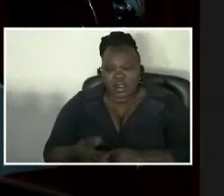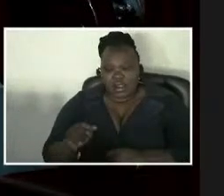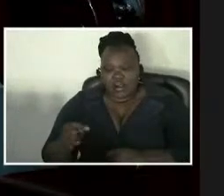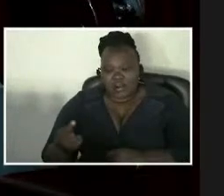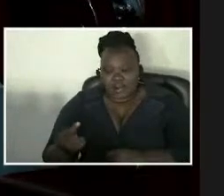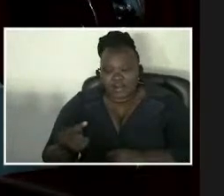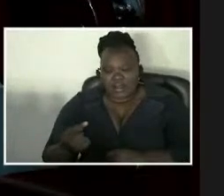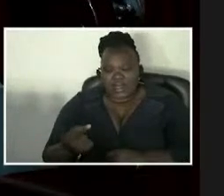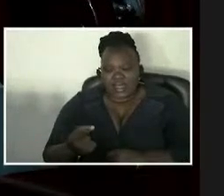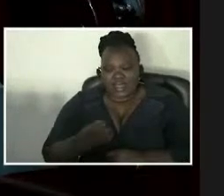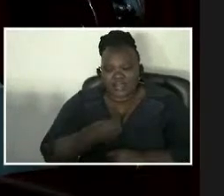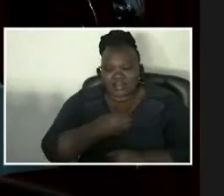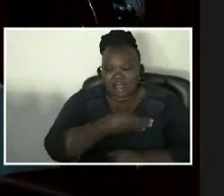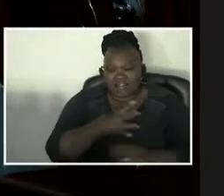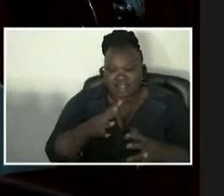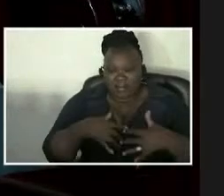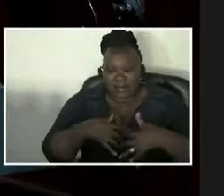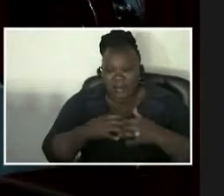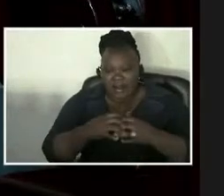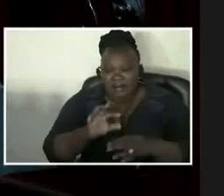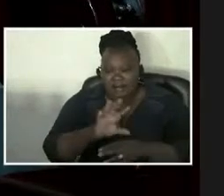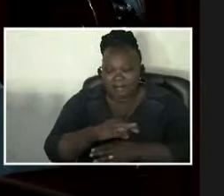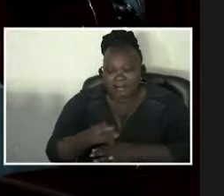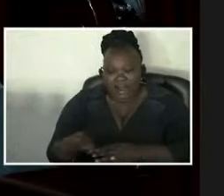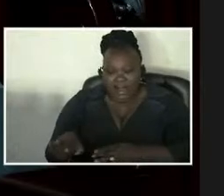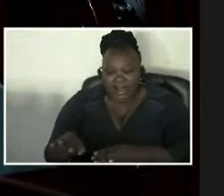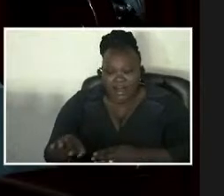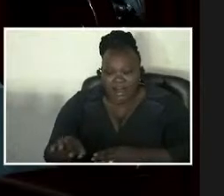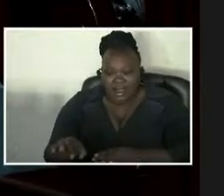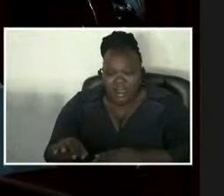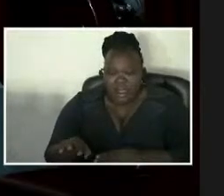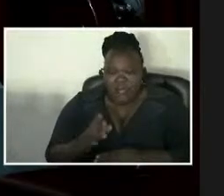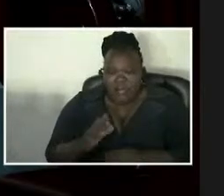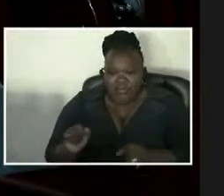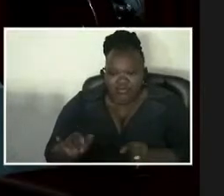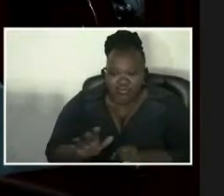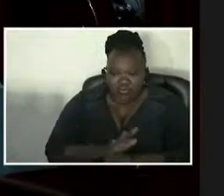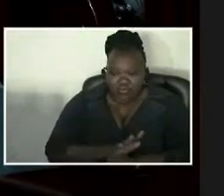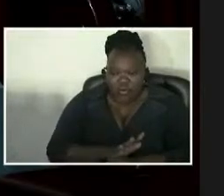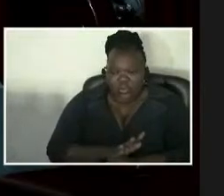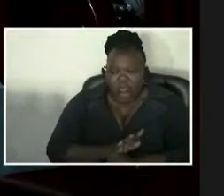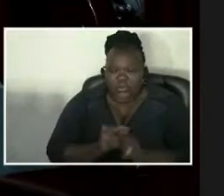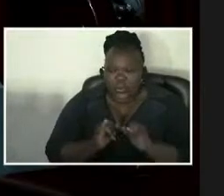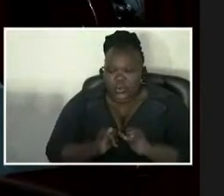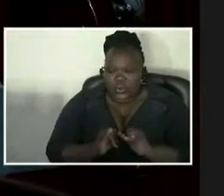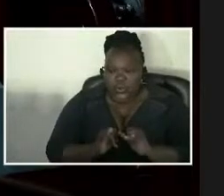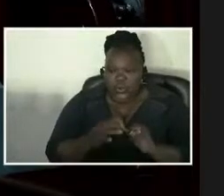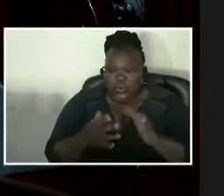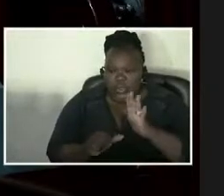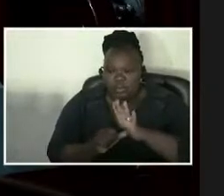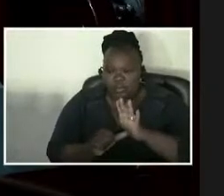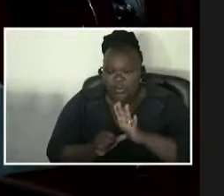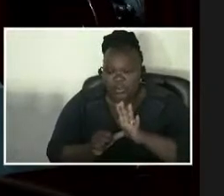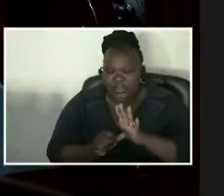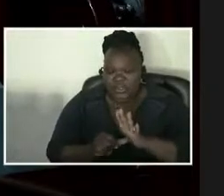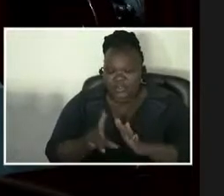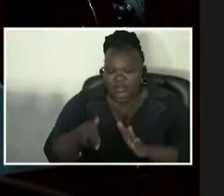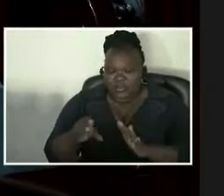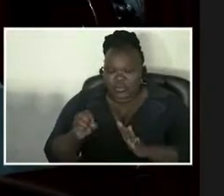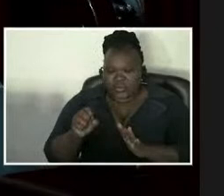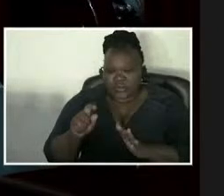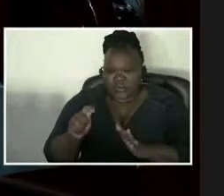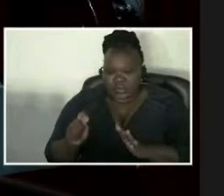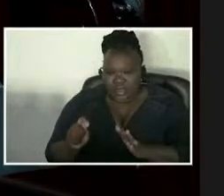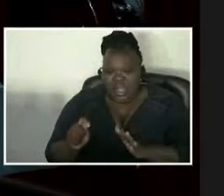establishment plan that is not that is to feel the critical if you can post is not implemented due